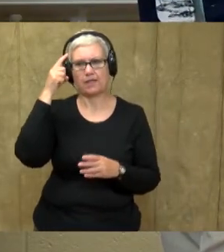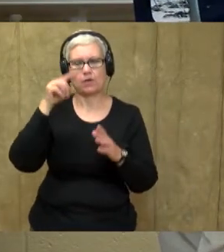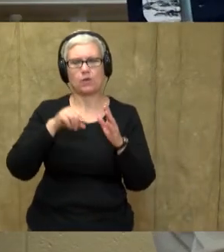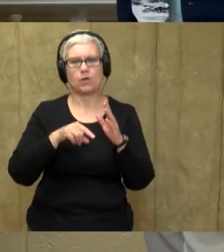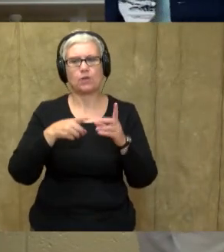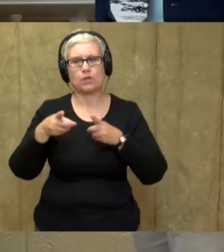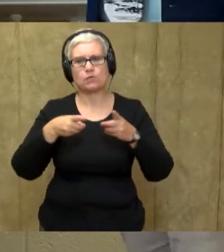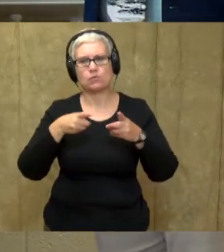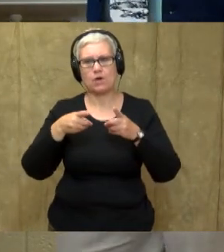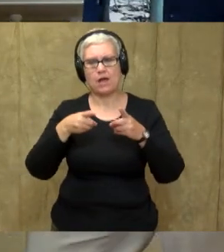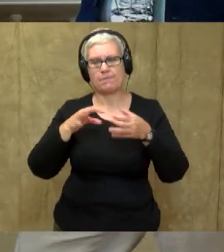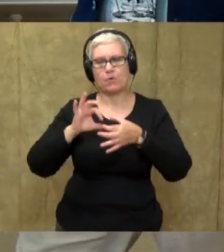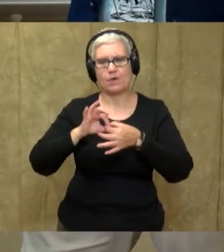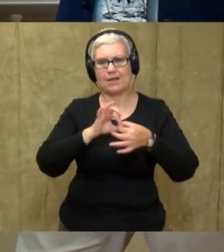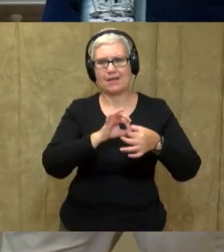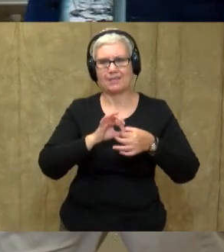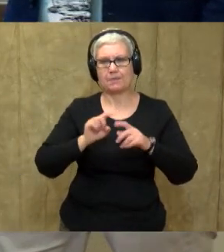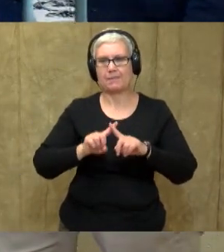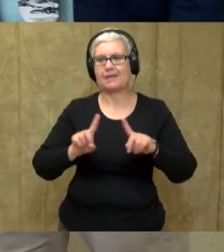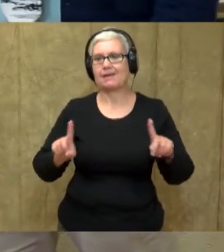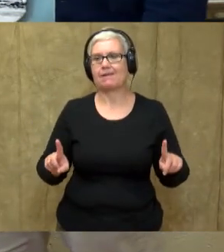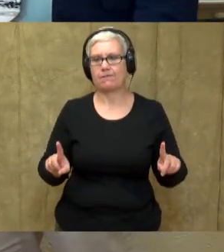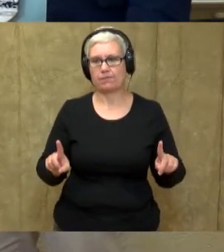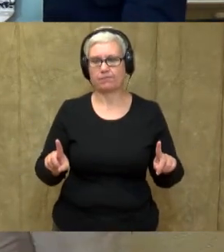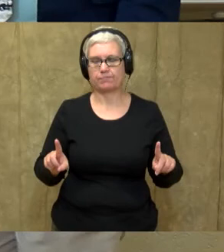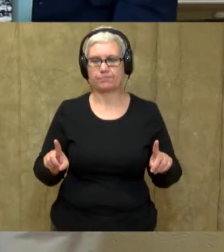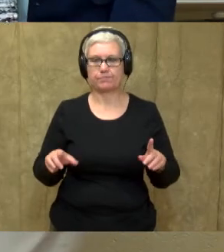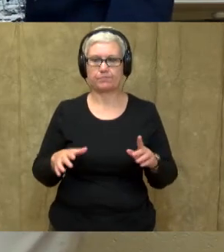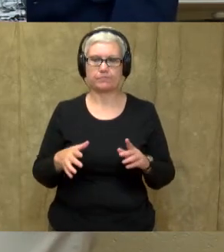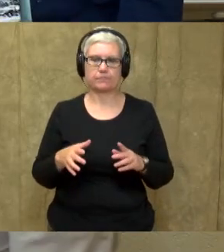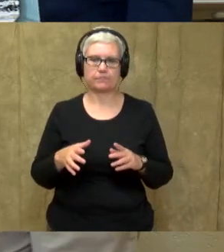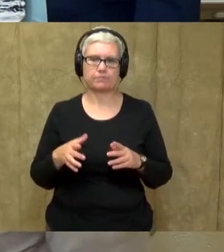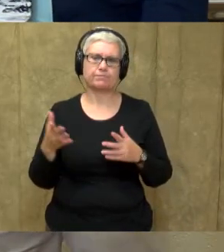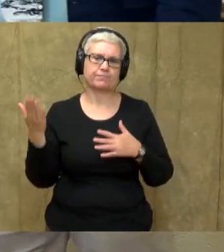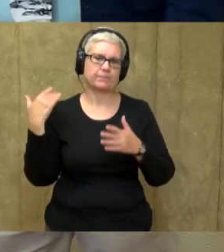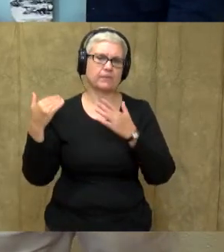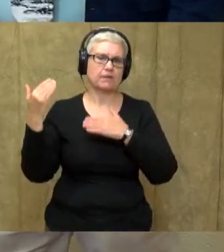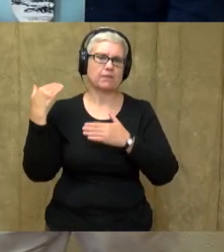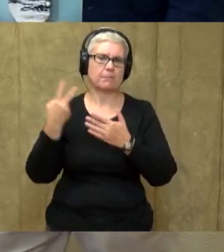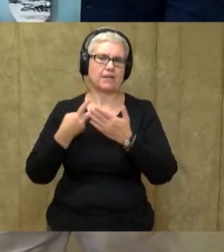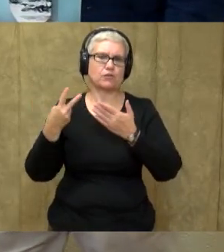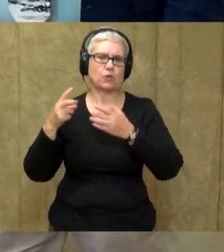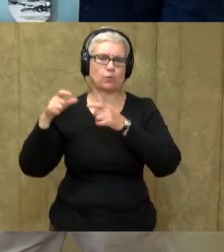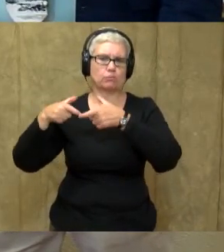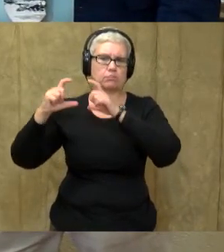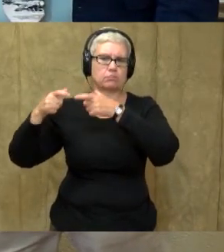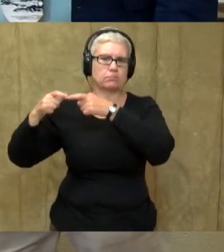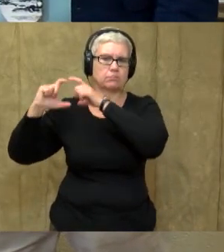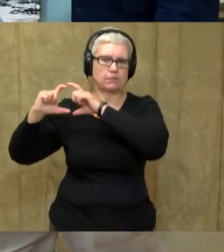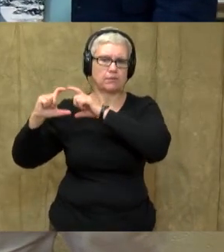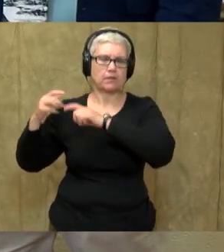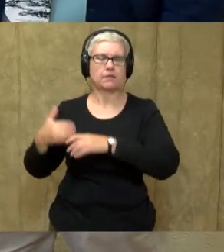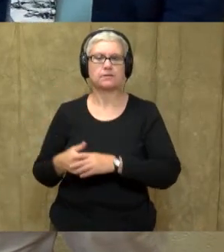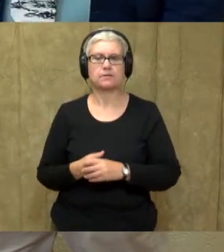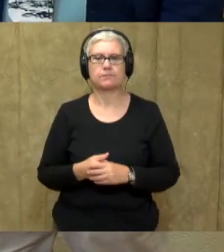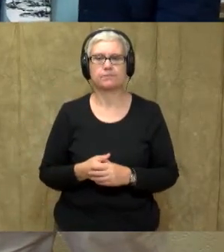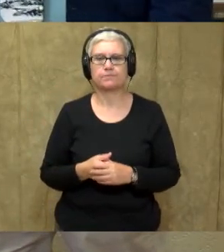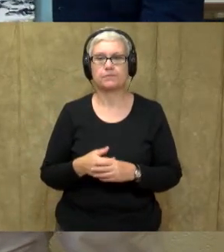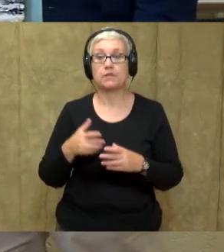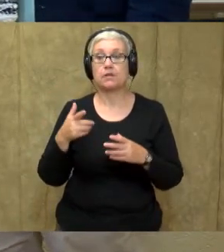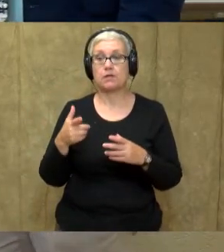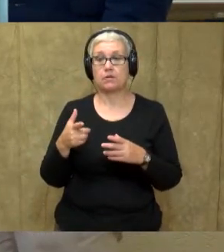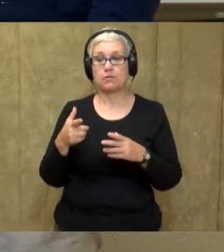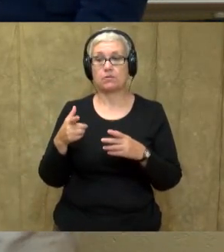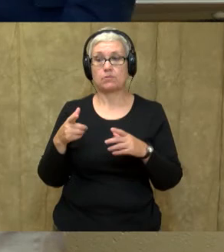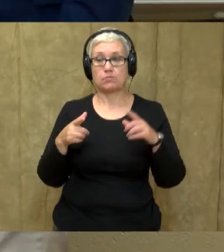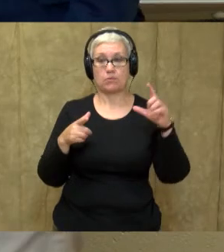this relationship differently. So think back to two slides ago when we were looking at that first table and the relationship between the length